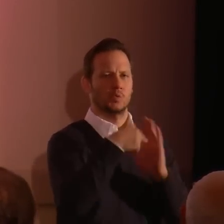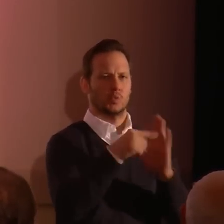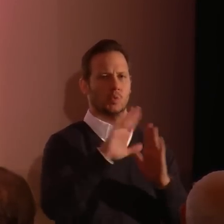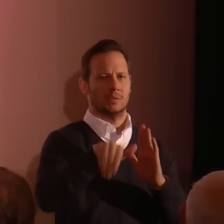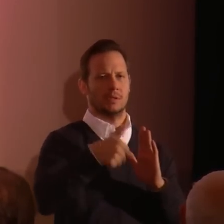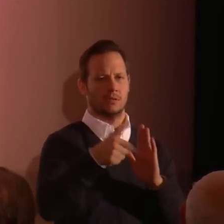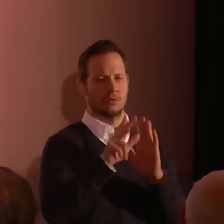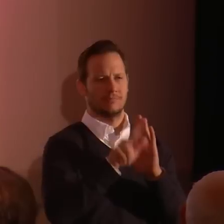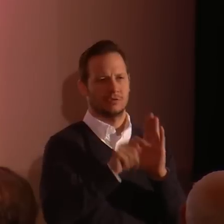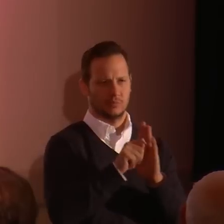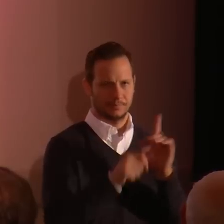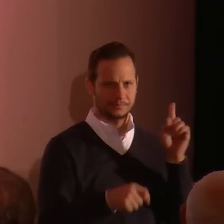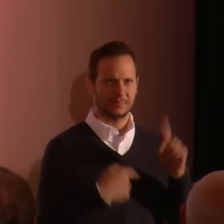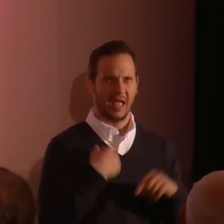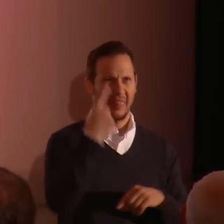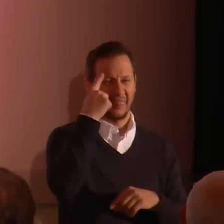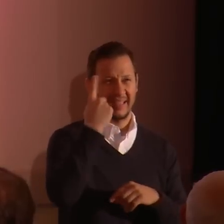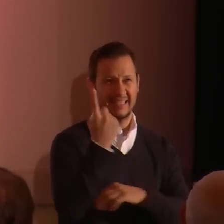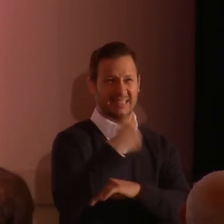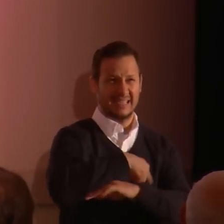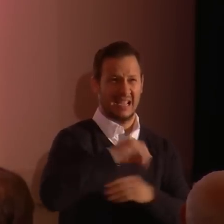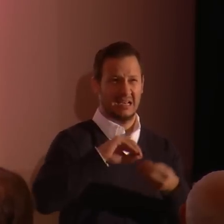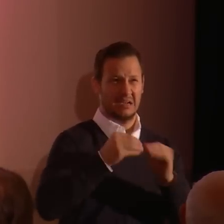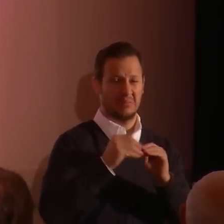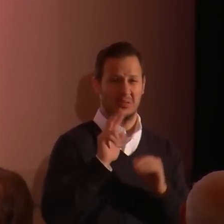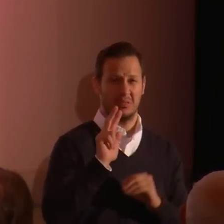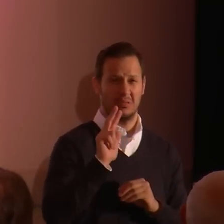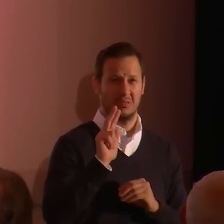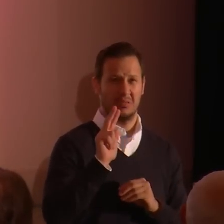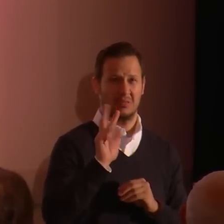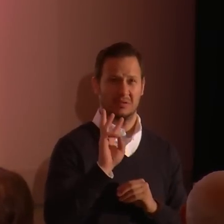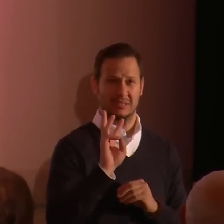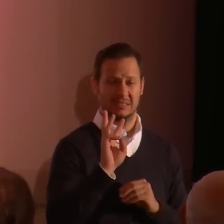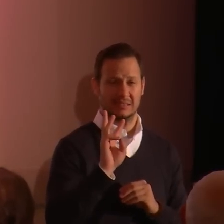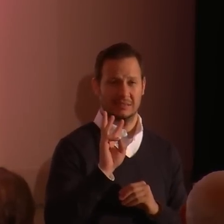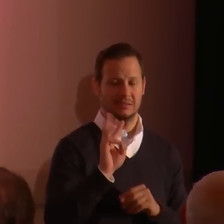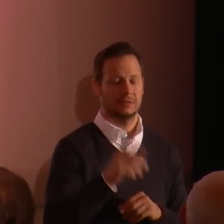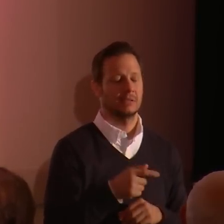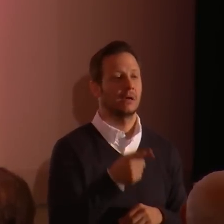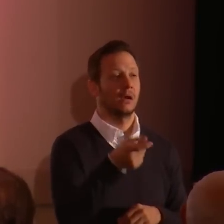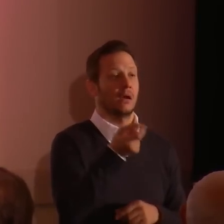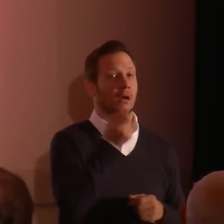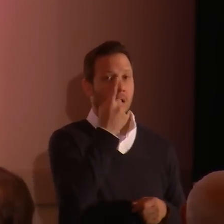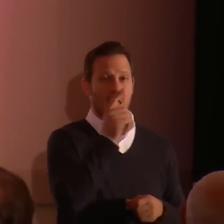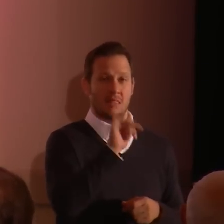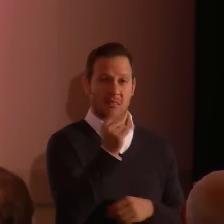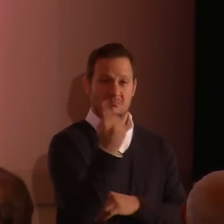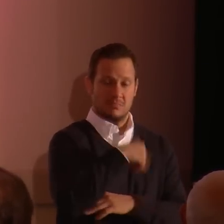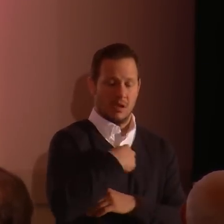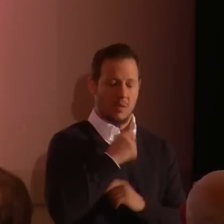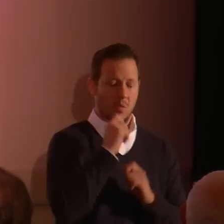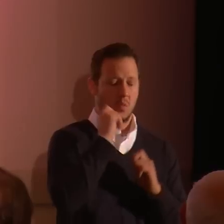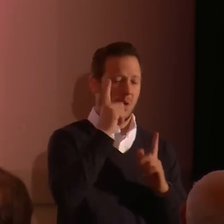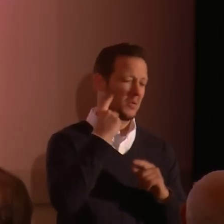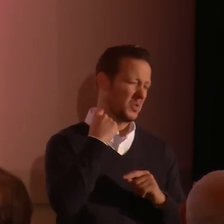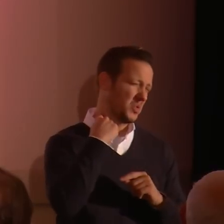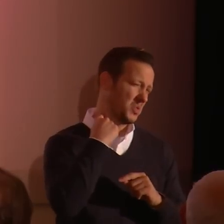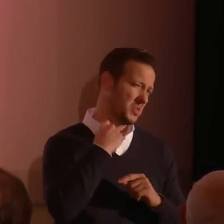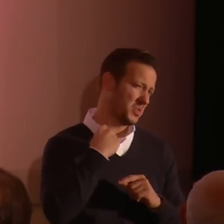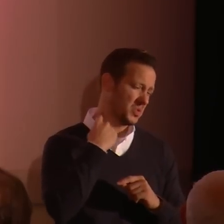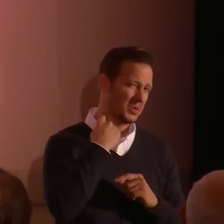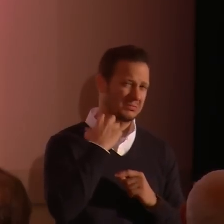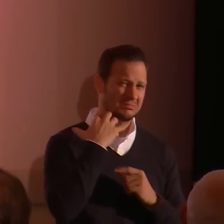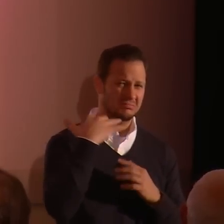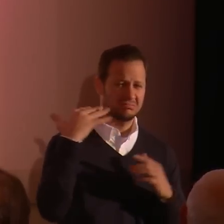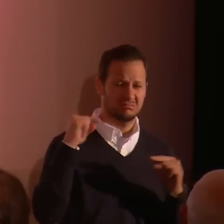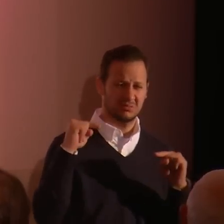day 36 in the game. And on this particular day, I had woken up to this extreme stinging sensation on my neck.